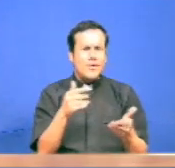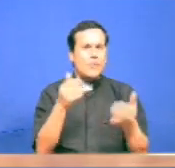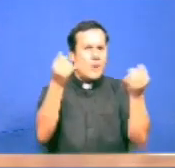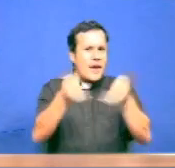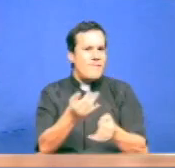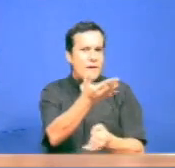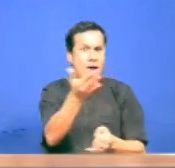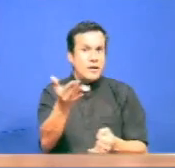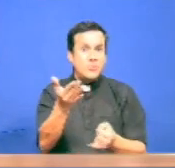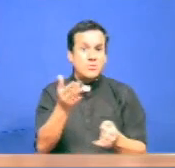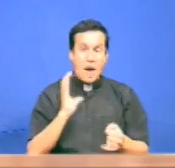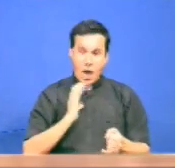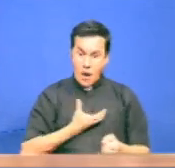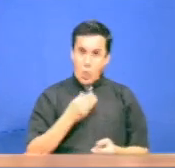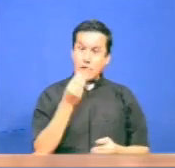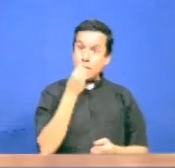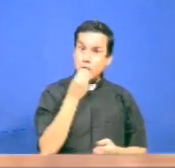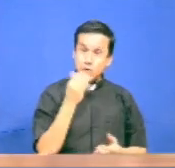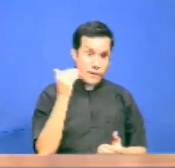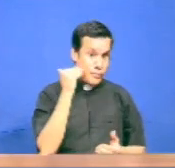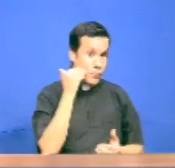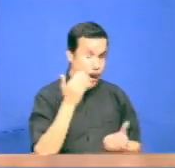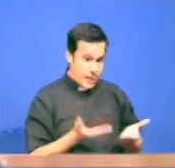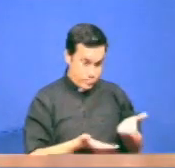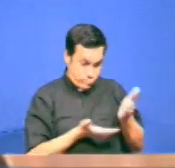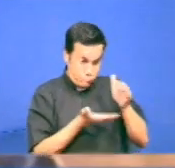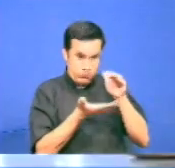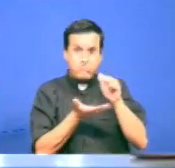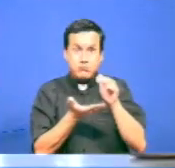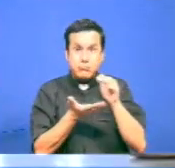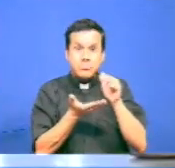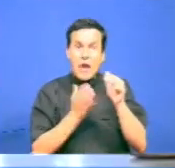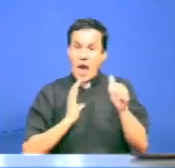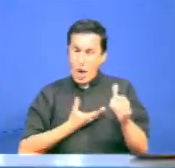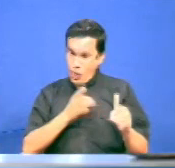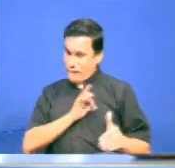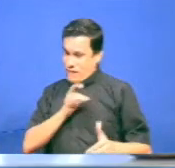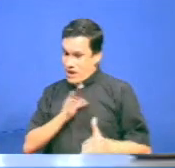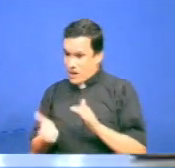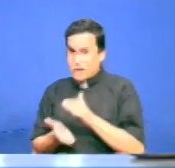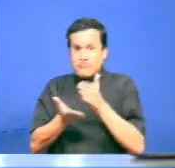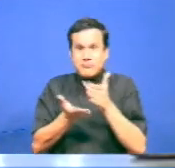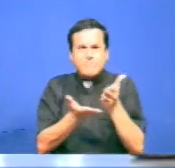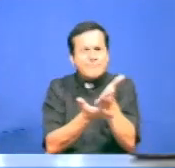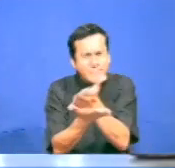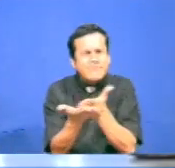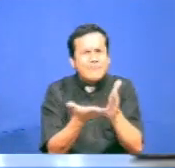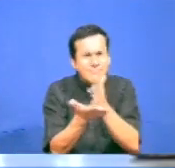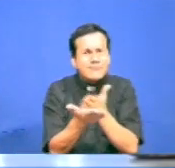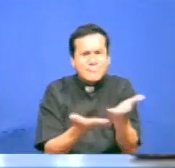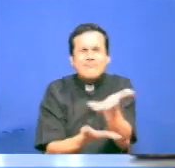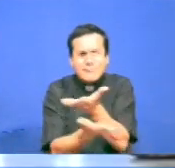share our bread, our even fears with your brother. Let them talk to you and tell you what they're afraid